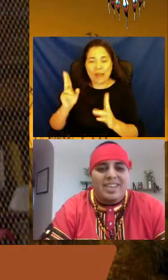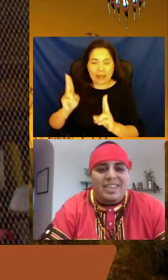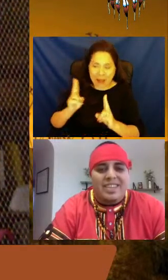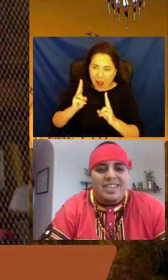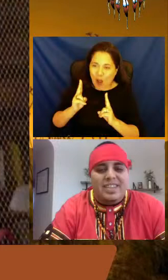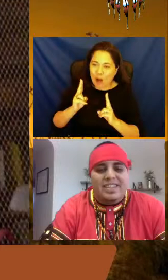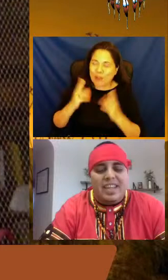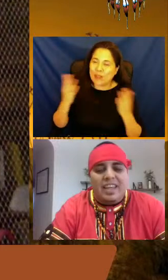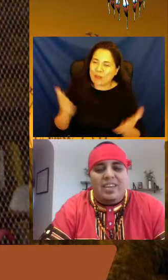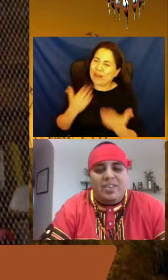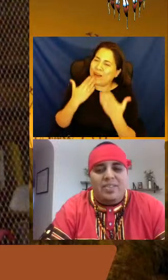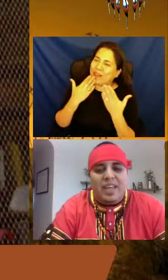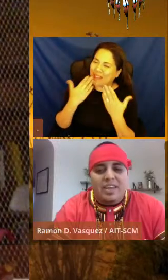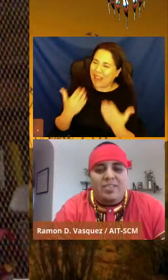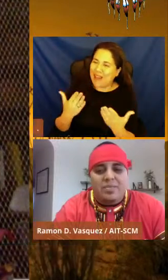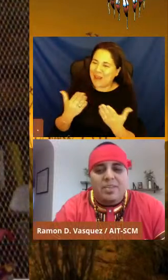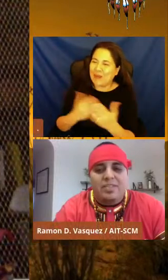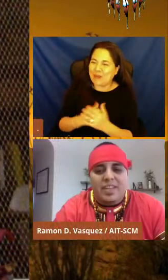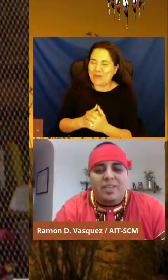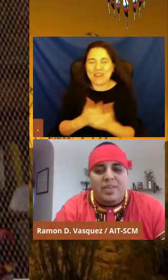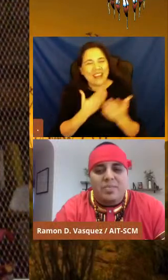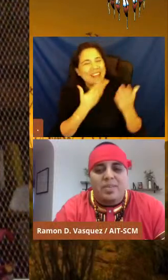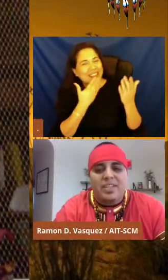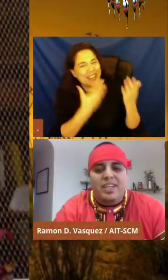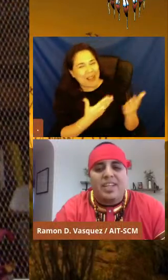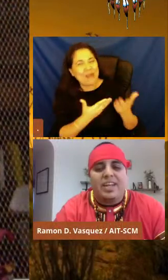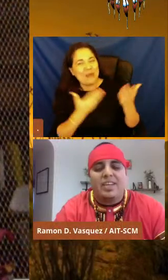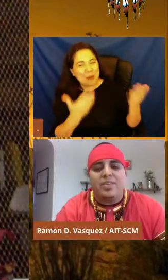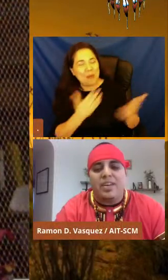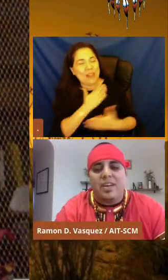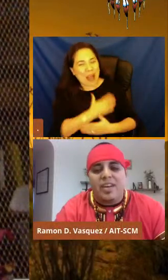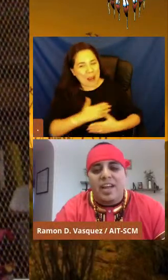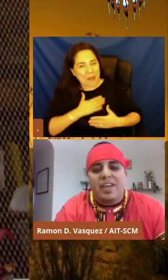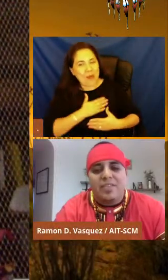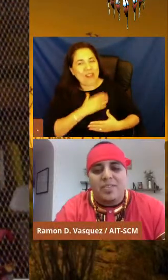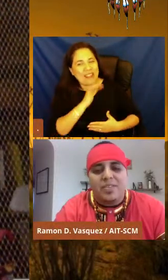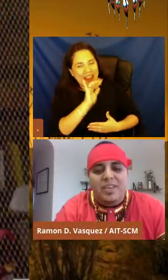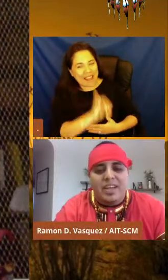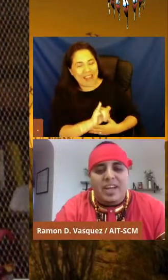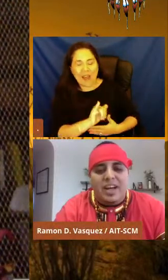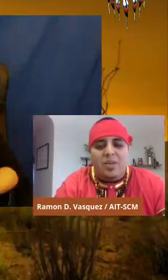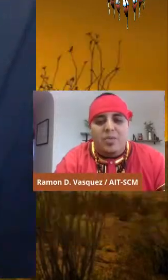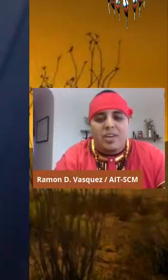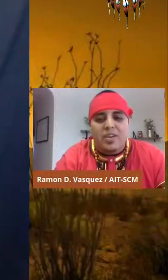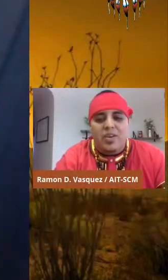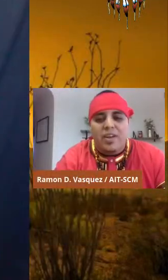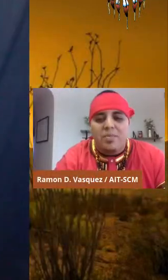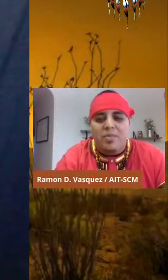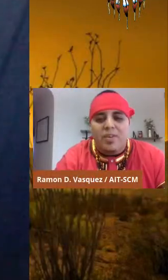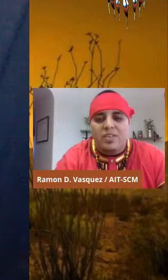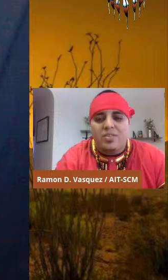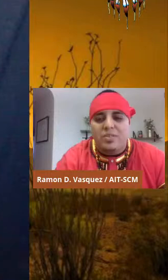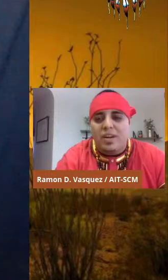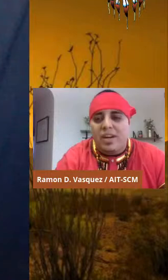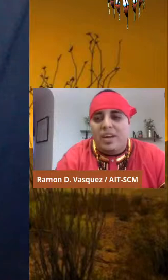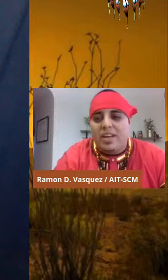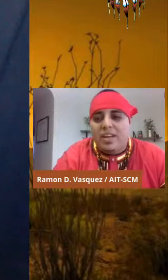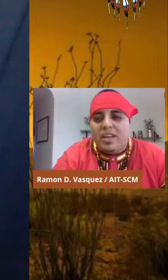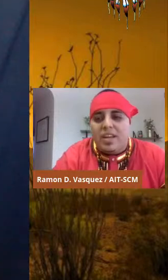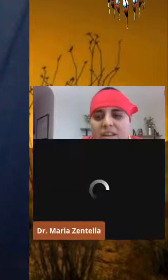here. Thank you, Moni. Thank you. Thank you so much for that. Really appreciate that. What an honor to have you. We're going to go ahead and move on